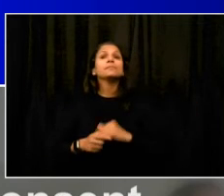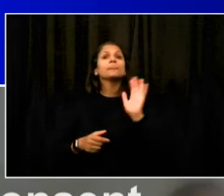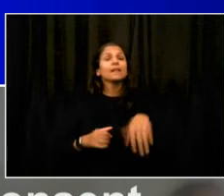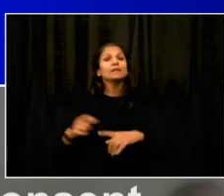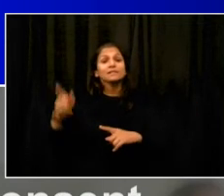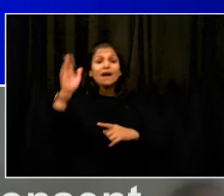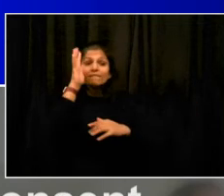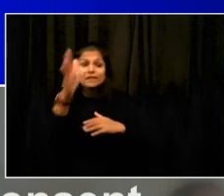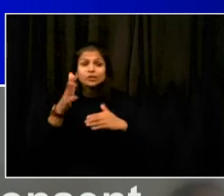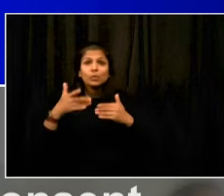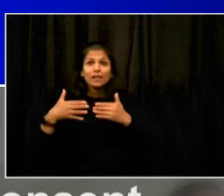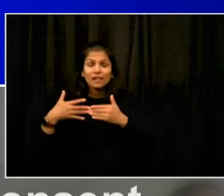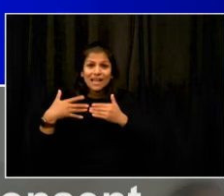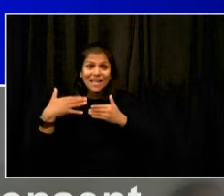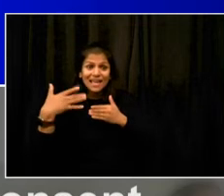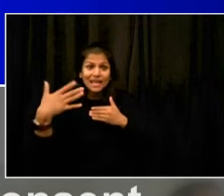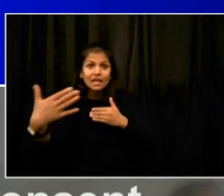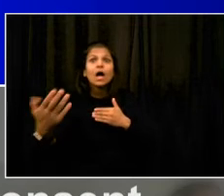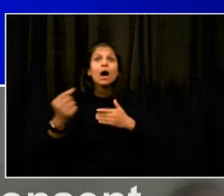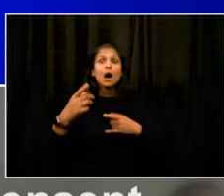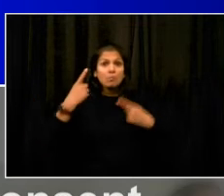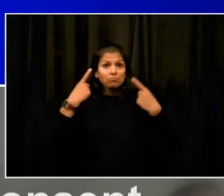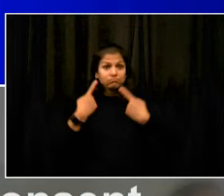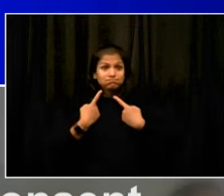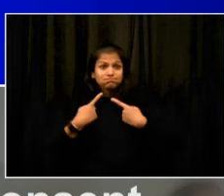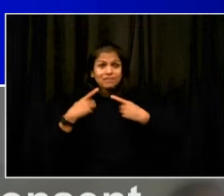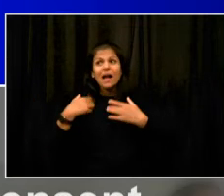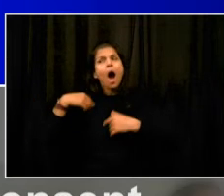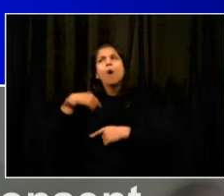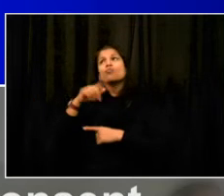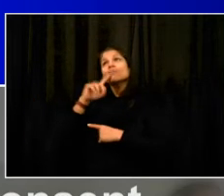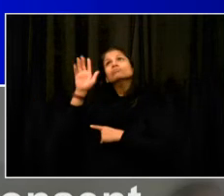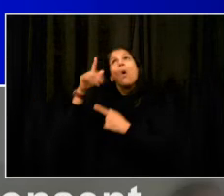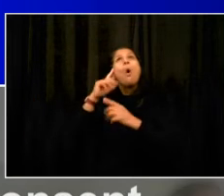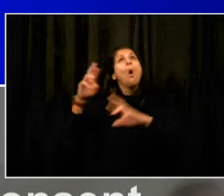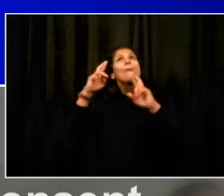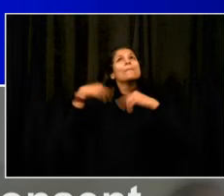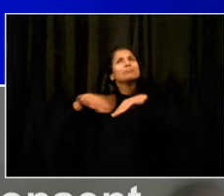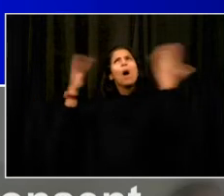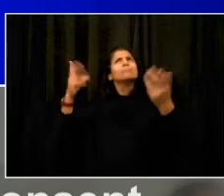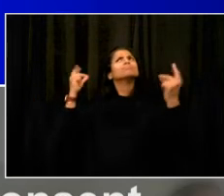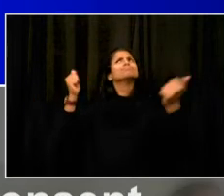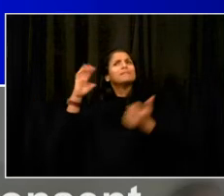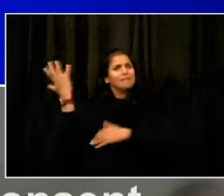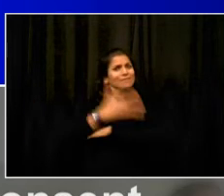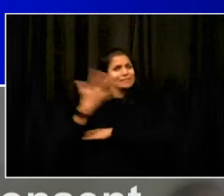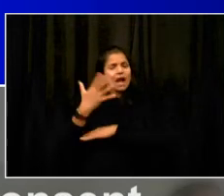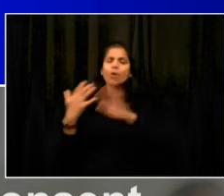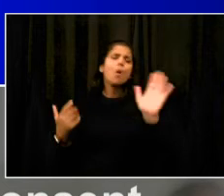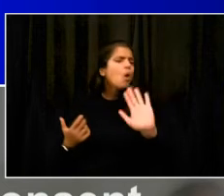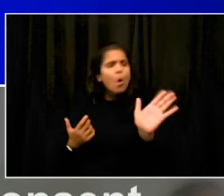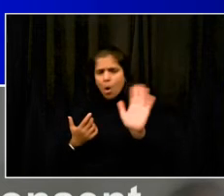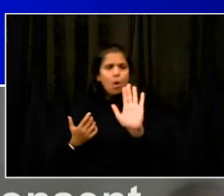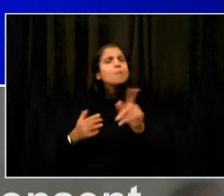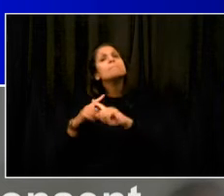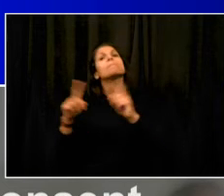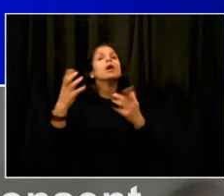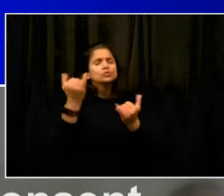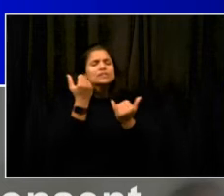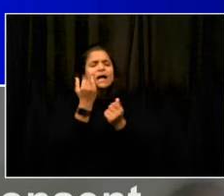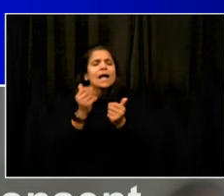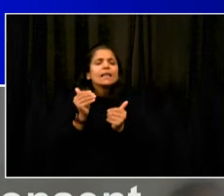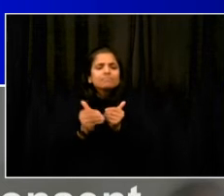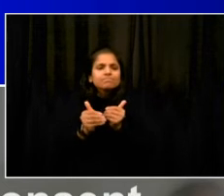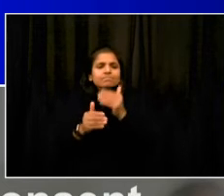show up, what the school is going to say to you is, this is your last chance. You have to show up during this week or